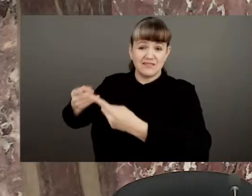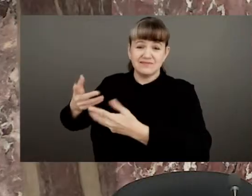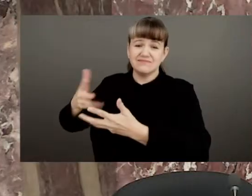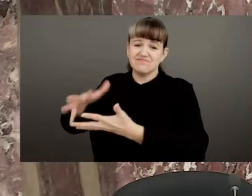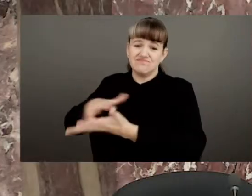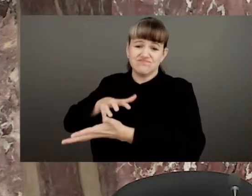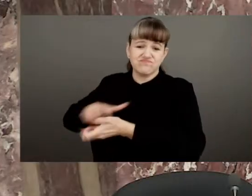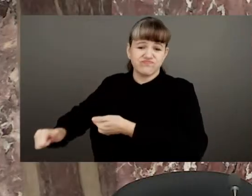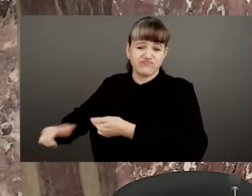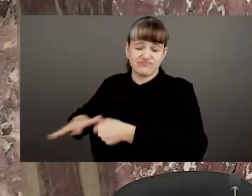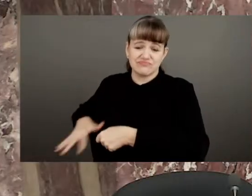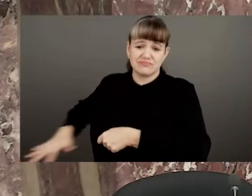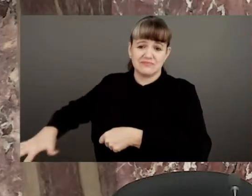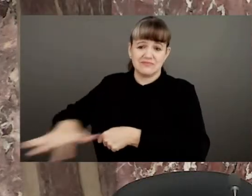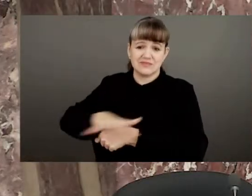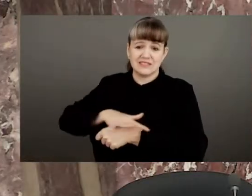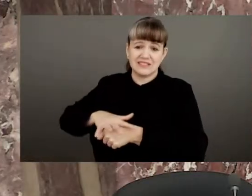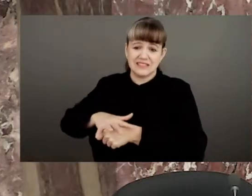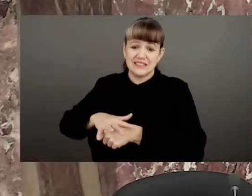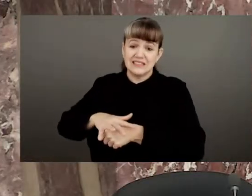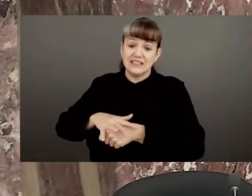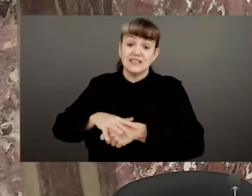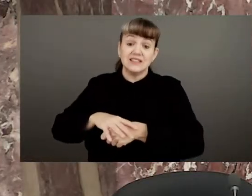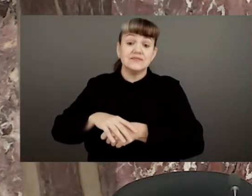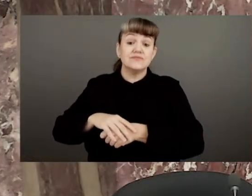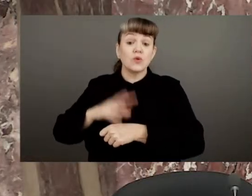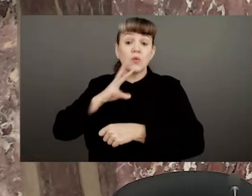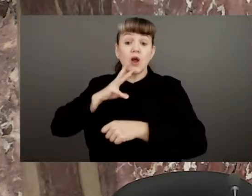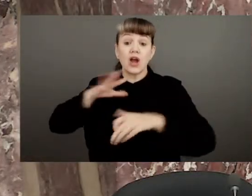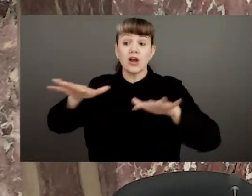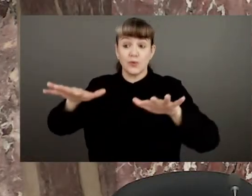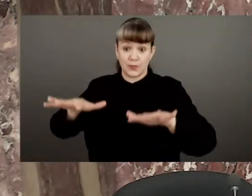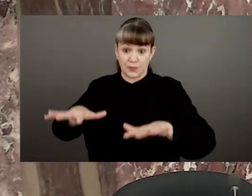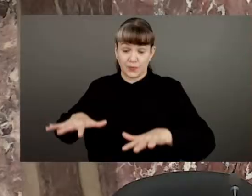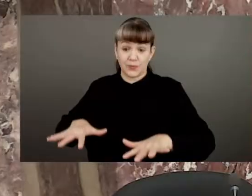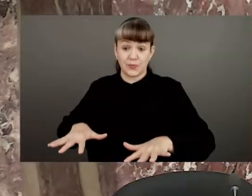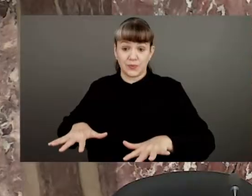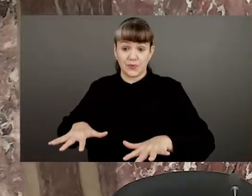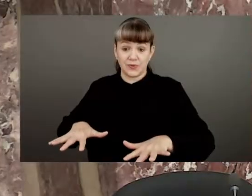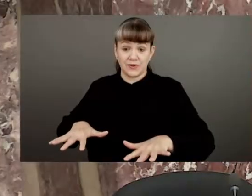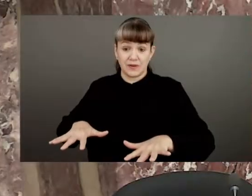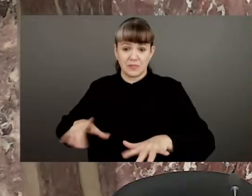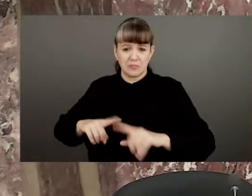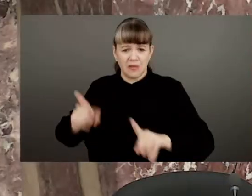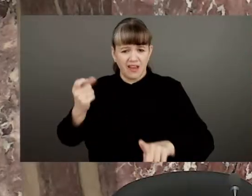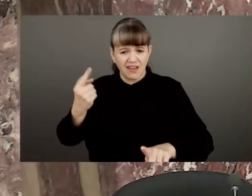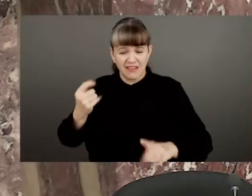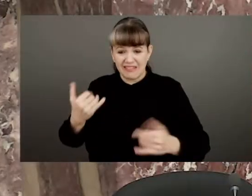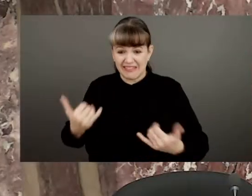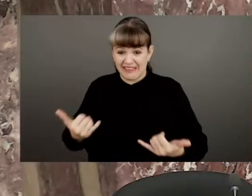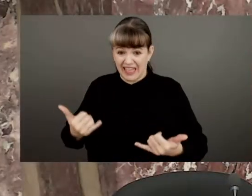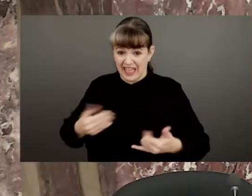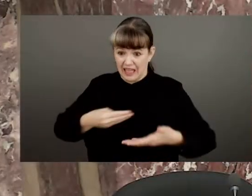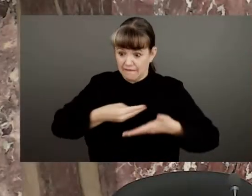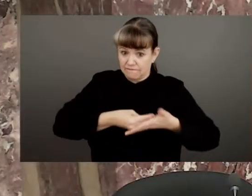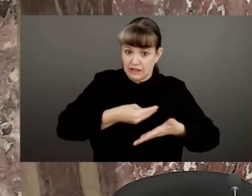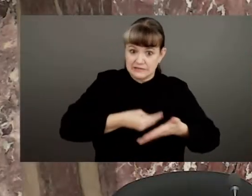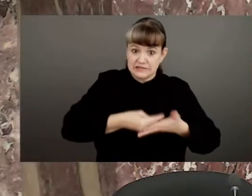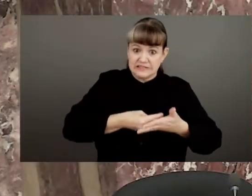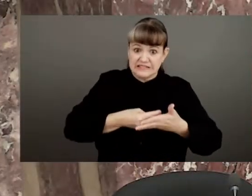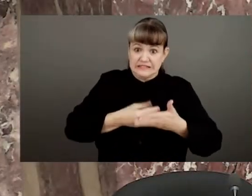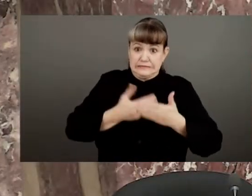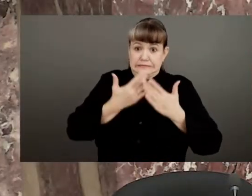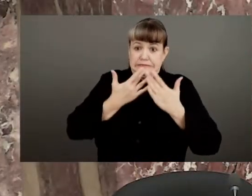but financially, we're still underwater. The losses remain. Homes,